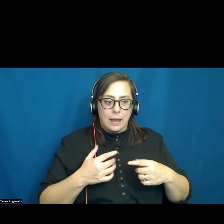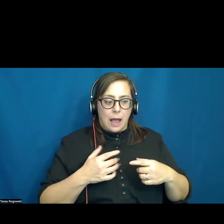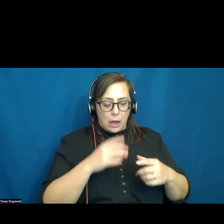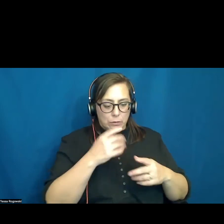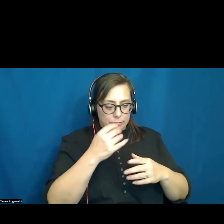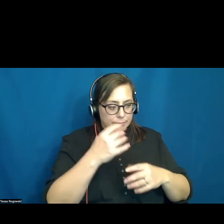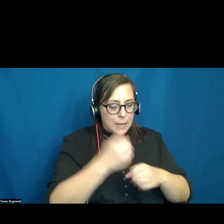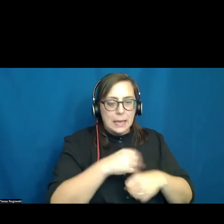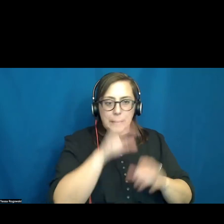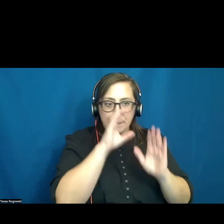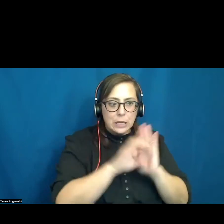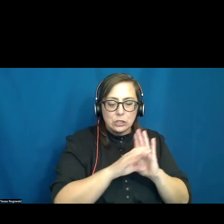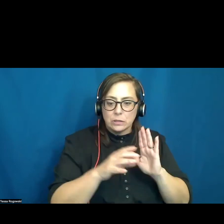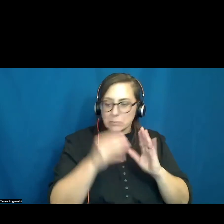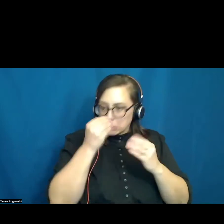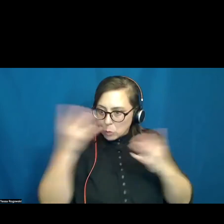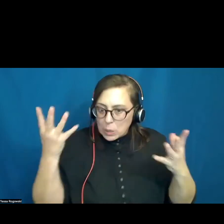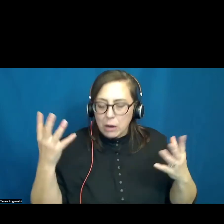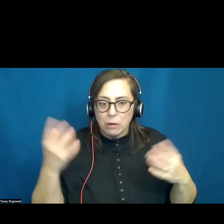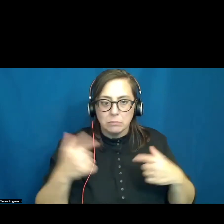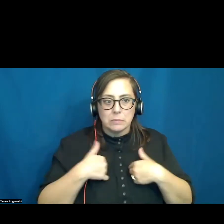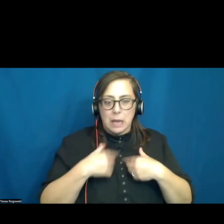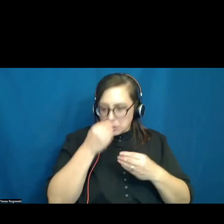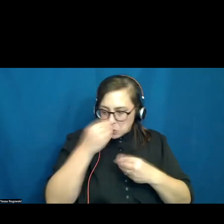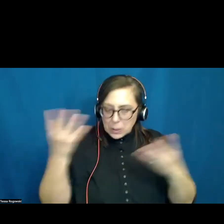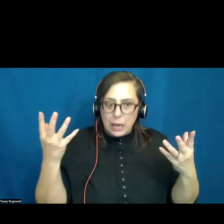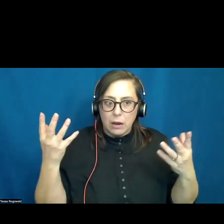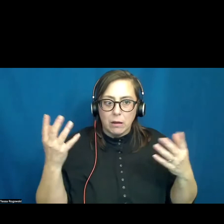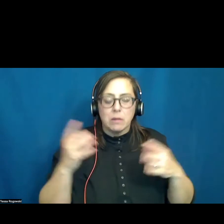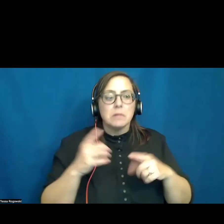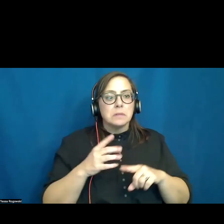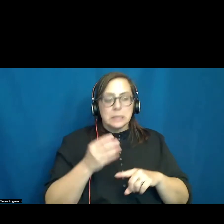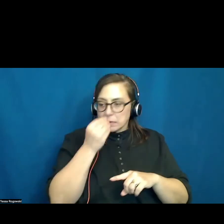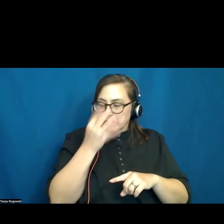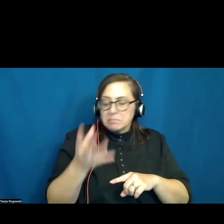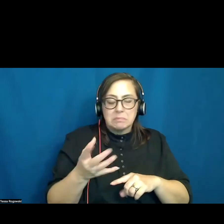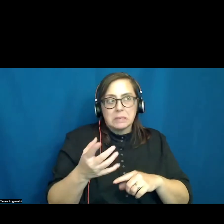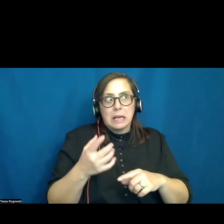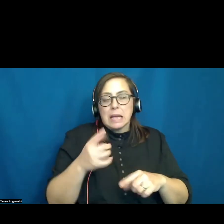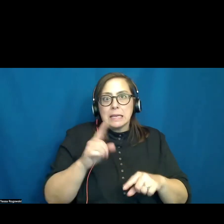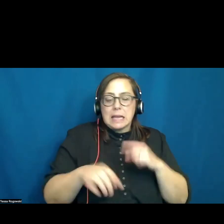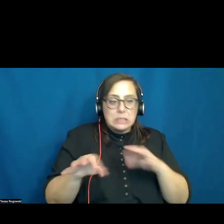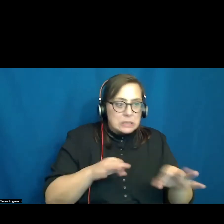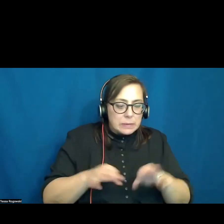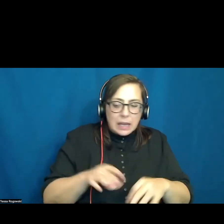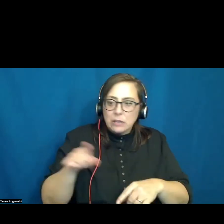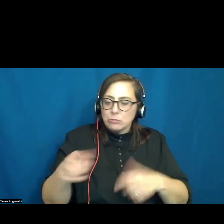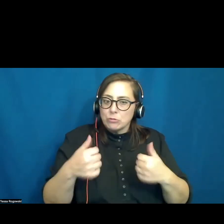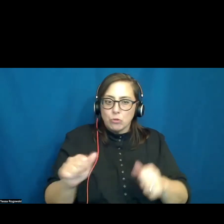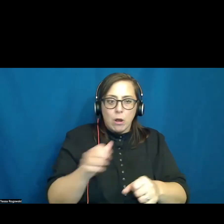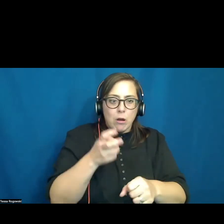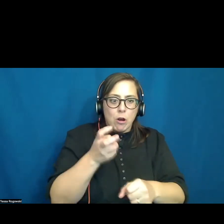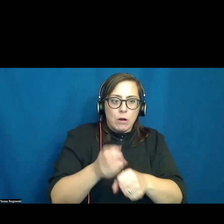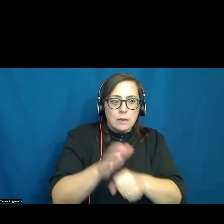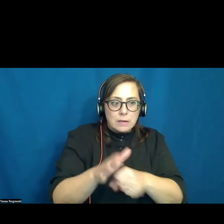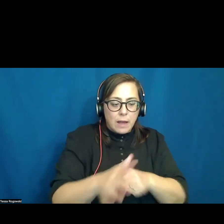It's like the pain of not caring. I would have told them then, if you can't explain, you're not trying hard enough, because writing